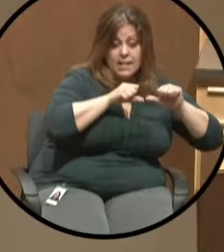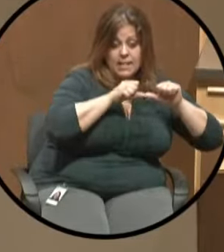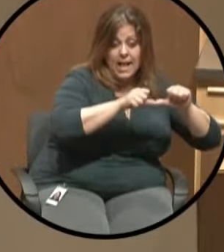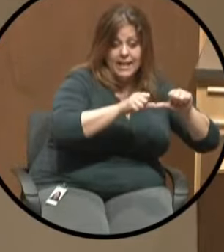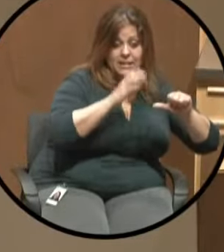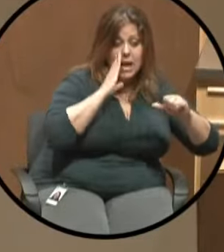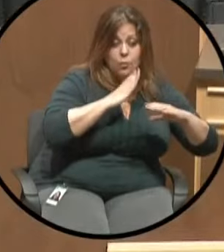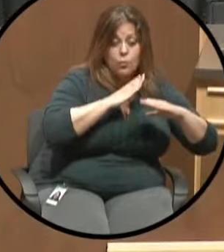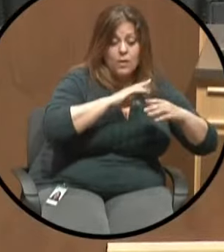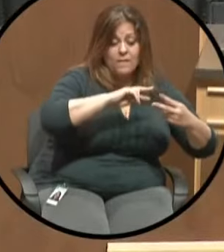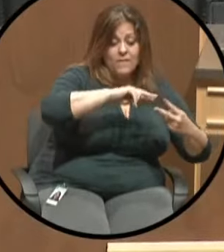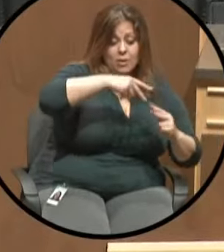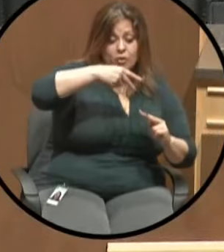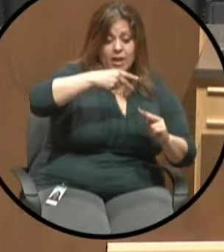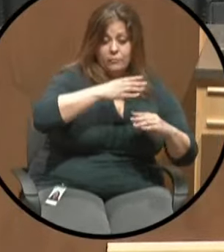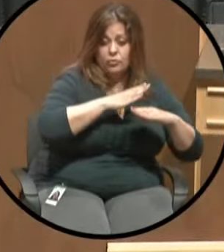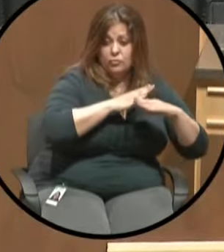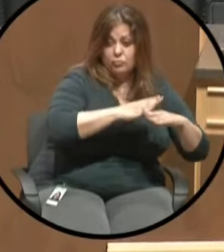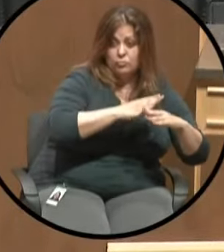variations?